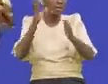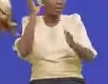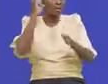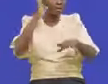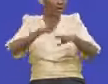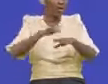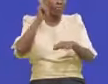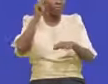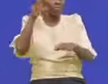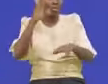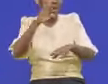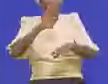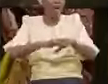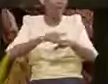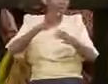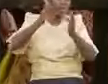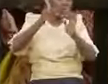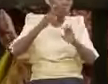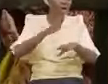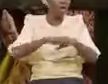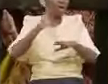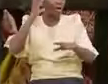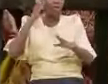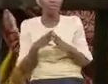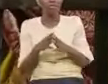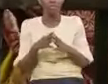amoyo kata le kamele myanko sema ho ho no make